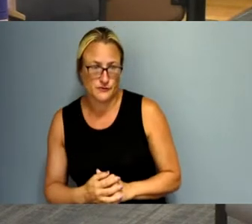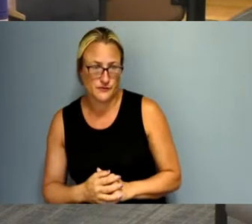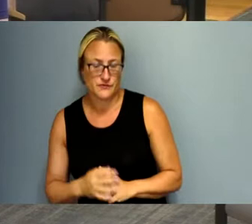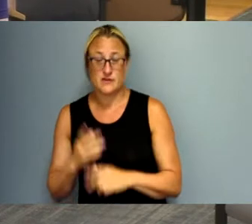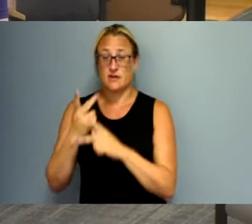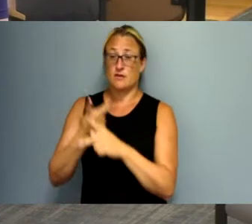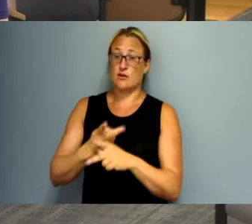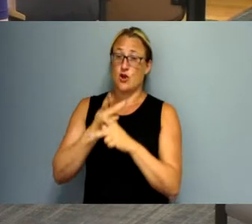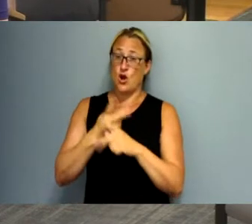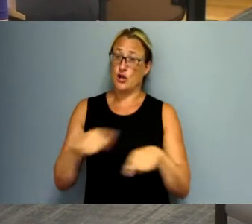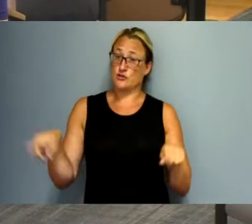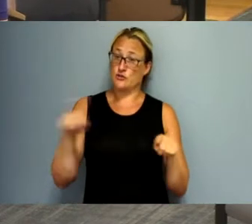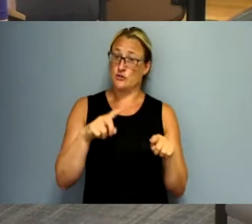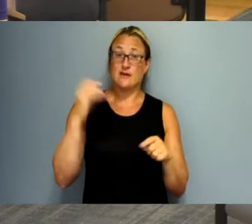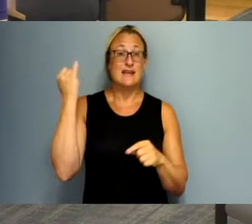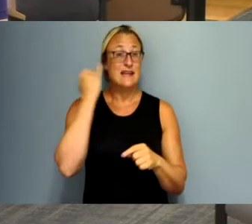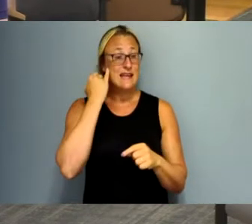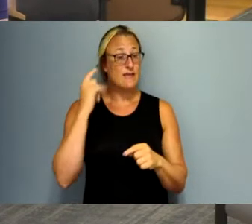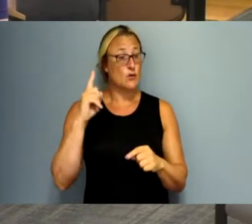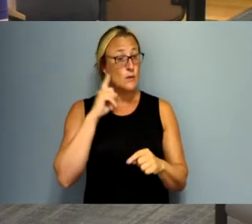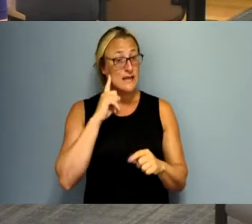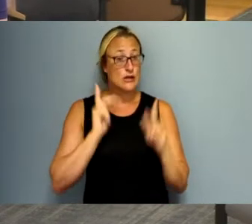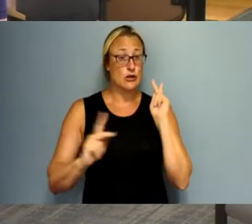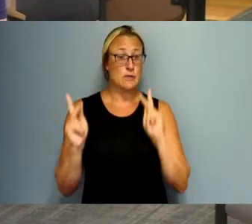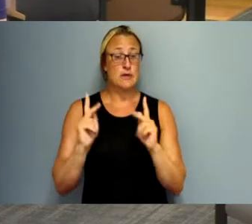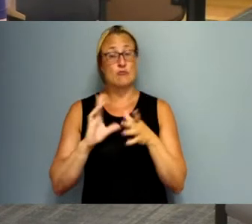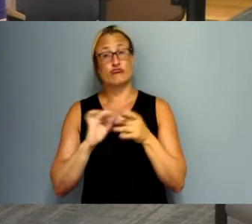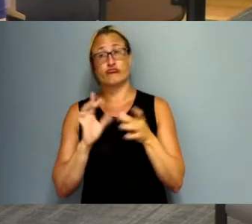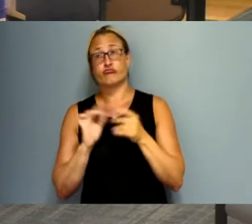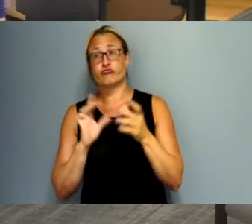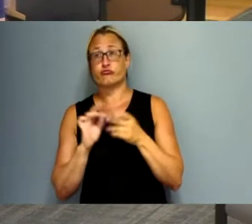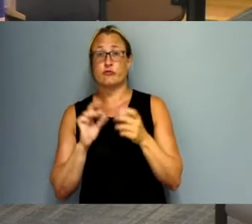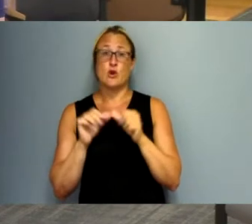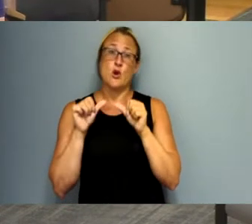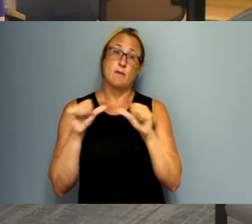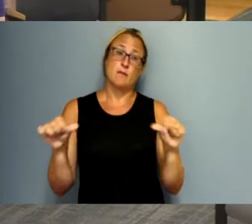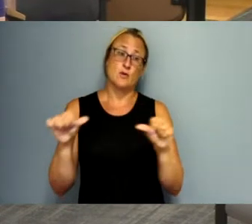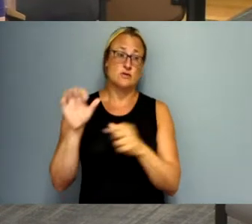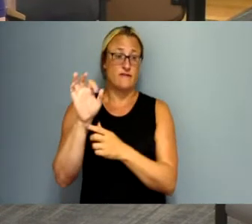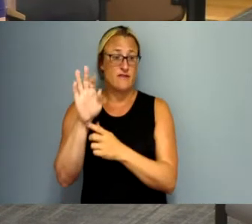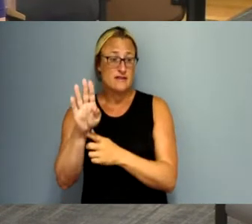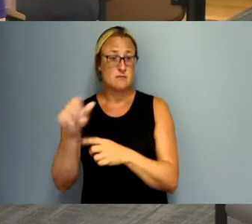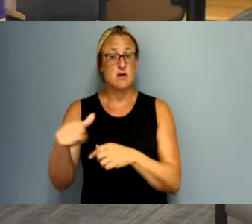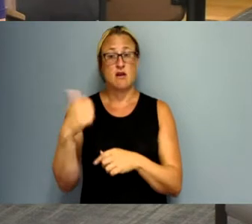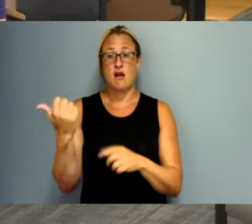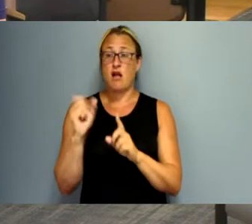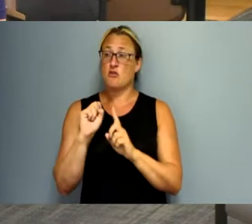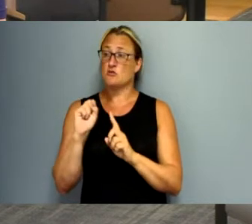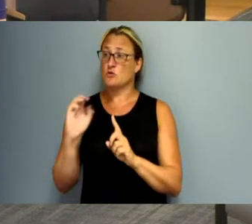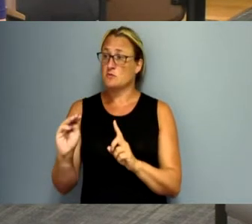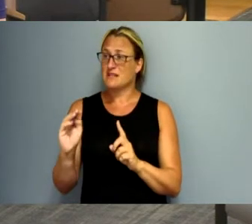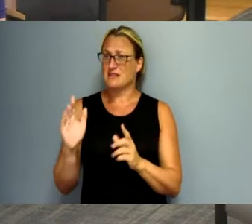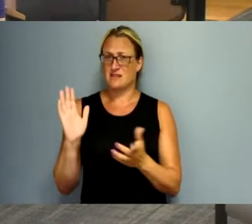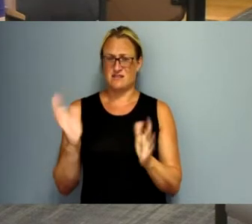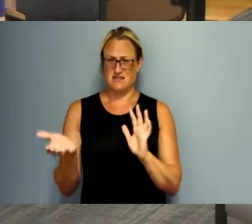out there, when you hear people that are saying or posting on Facebook and other social media things that seem incredulous, don't believe